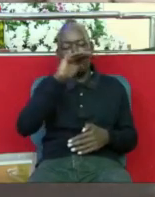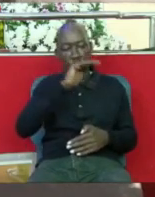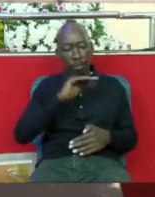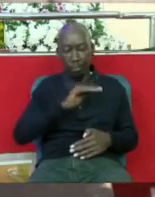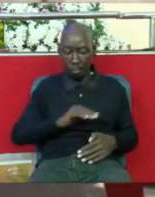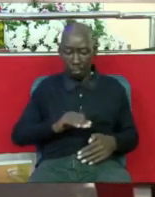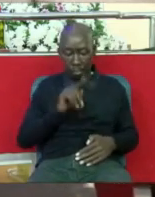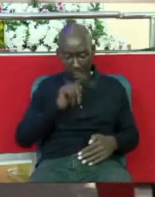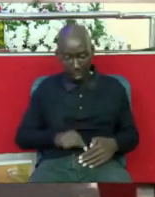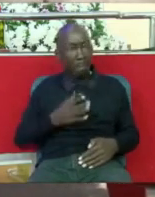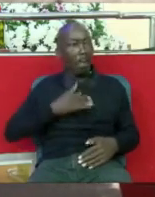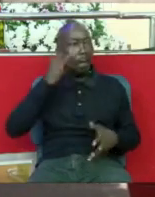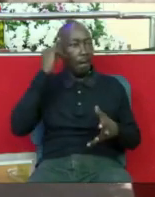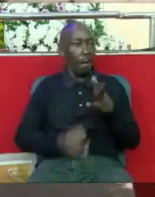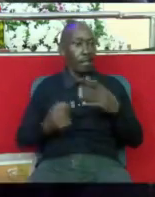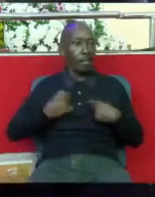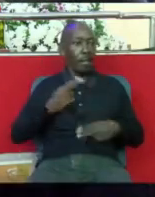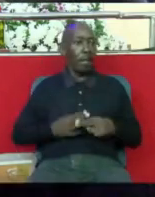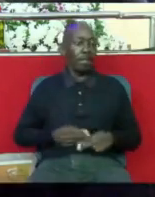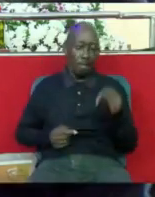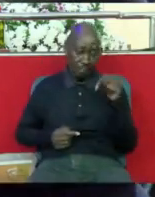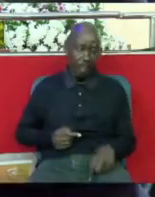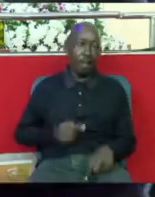orodha, was my name. Palikuwa na jina lake.